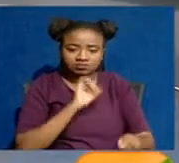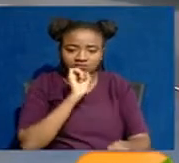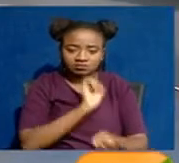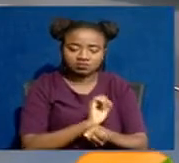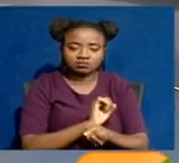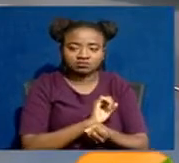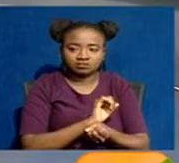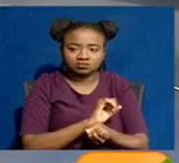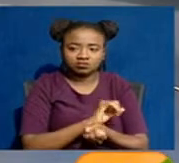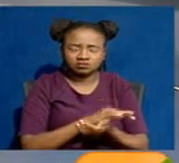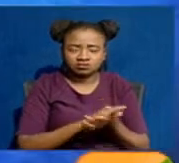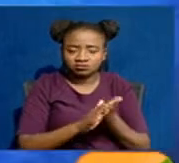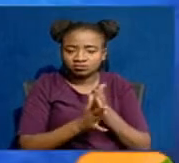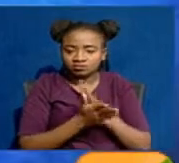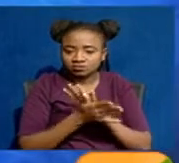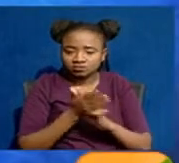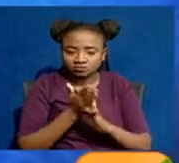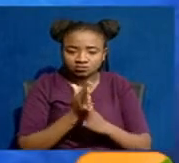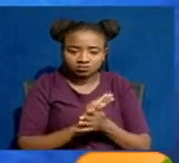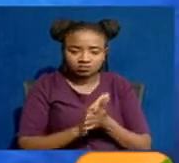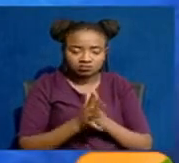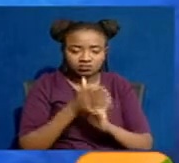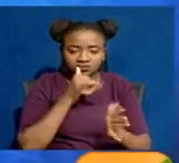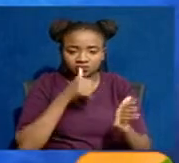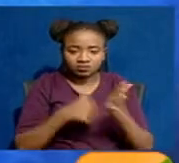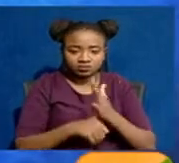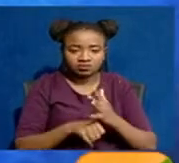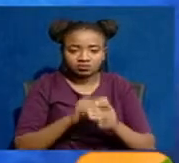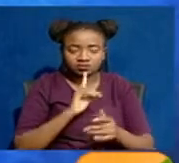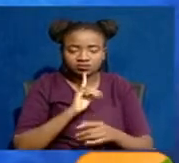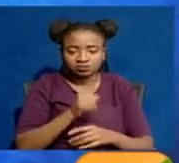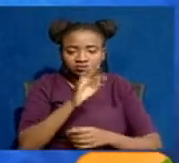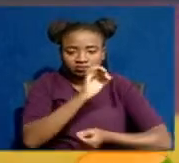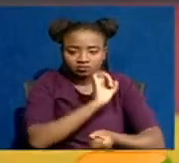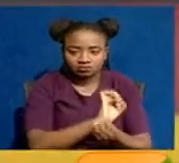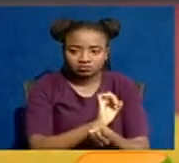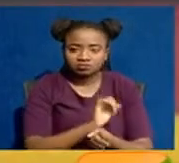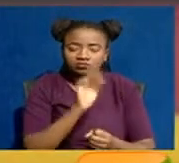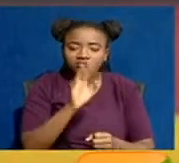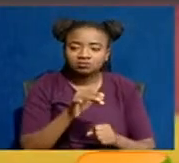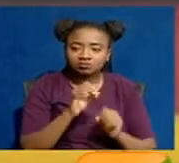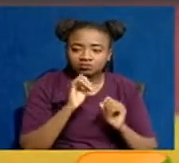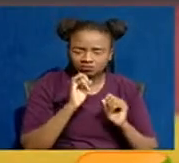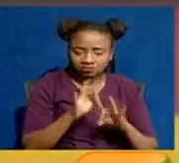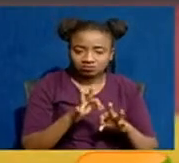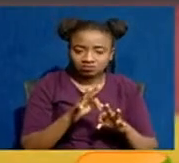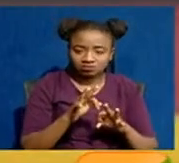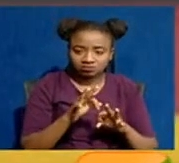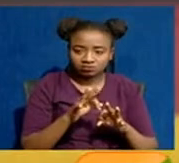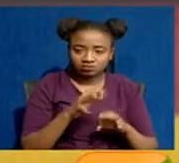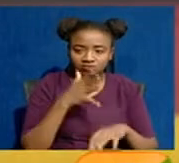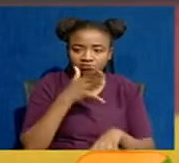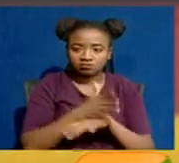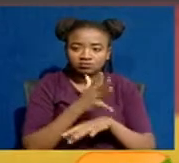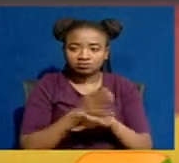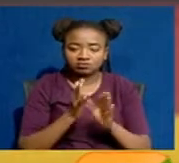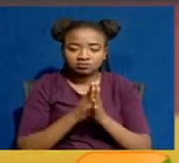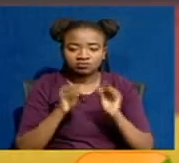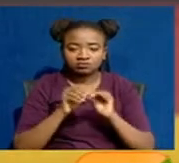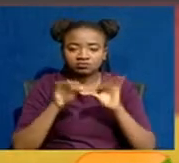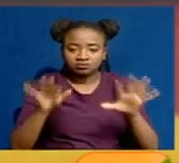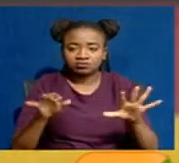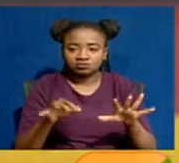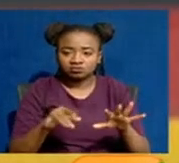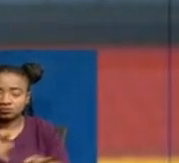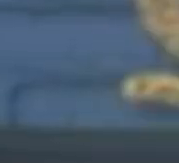false publication, is that a cognizable offense or a non-cognizable offense? It is a cognizable offense. You don't necessarily need